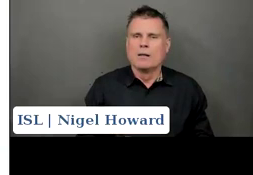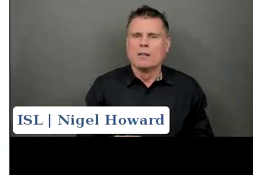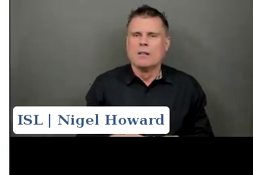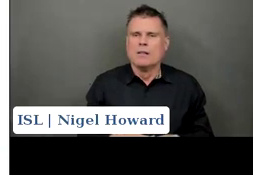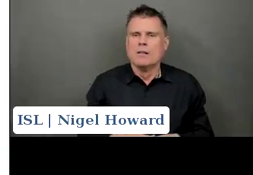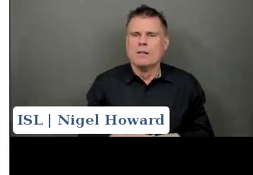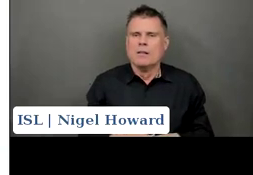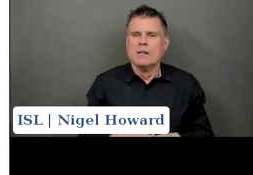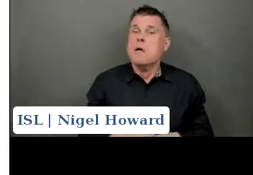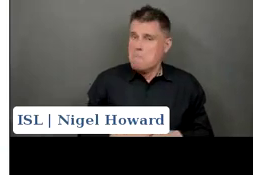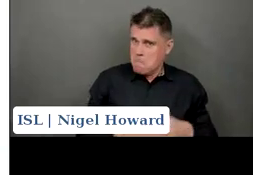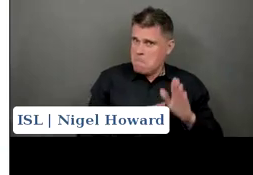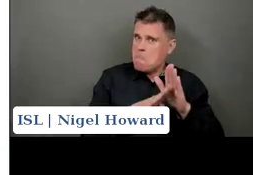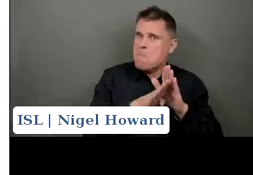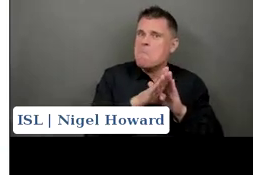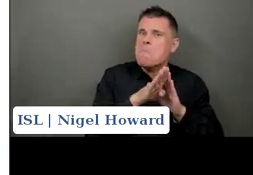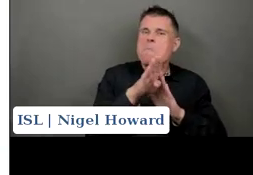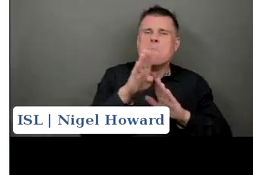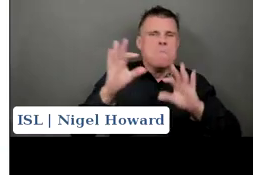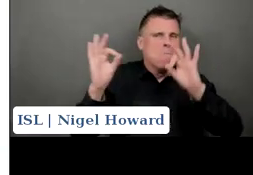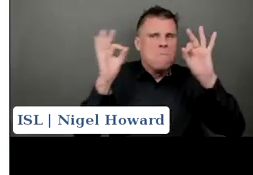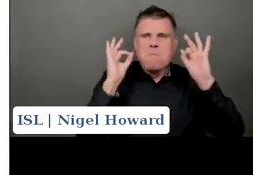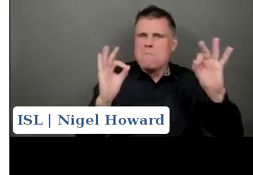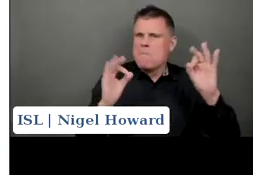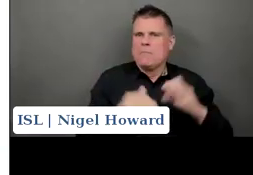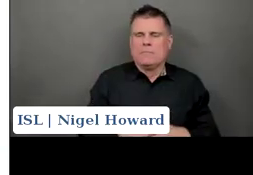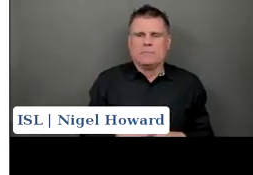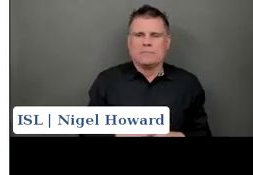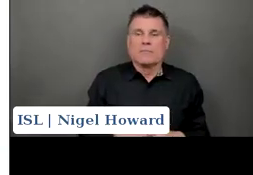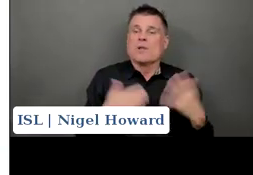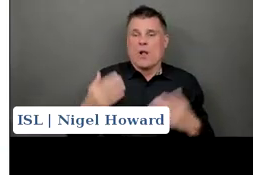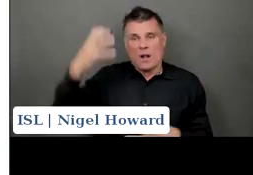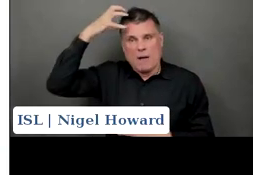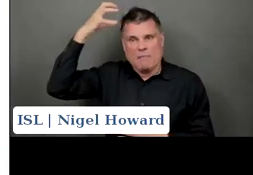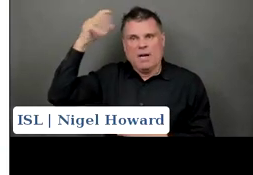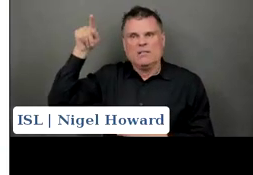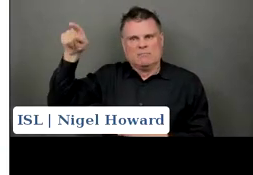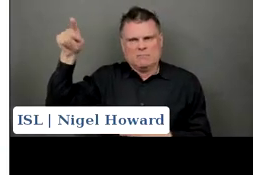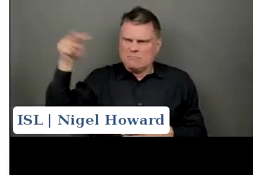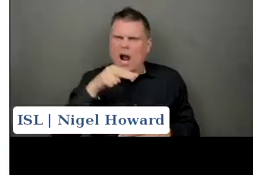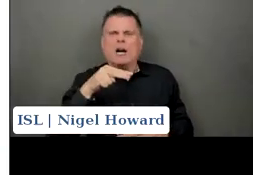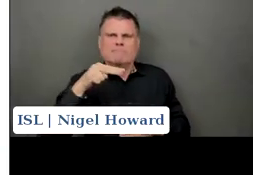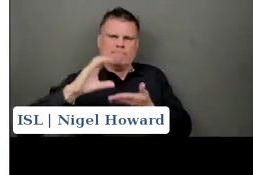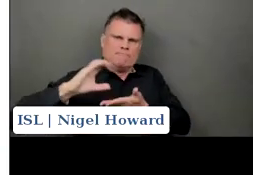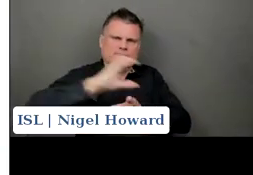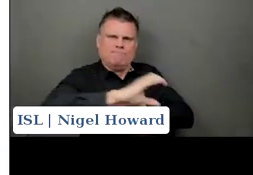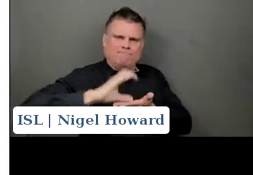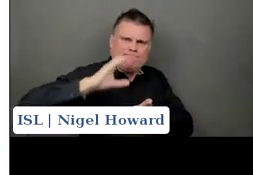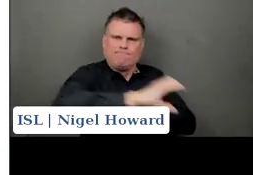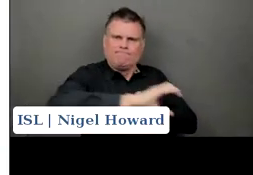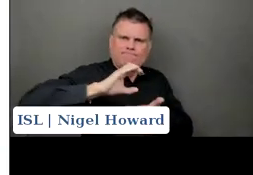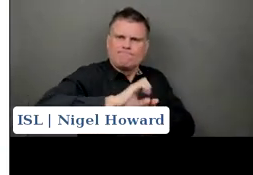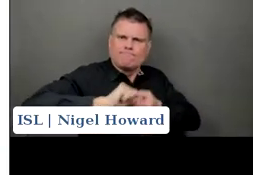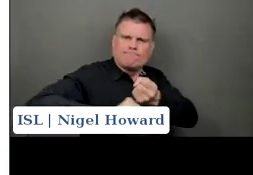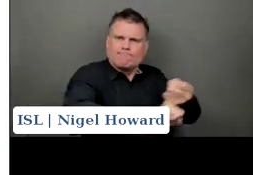of mobilizing support and resources in terms of and channeling that into the care sector. Say, well, what we want to do is create jobs, and the